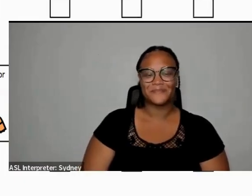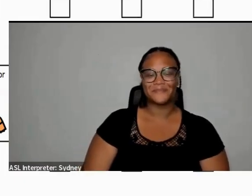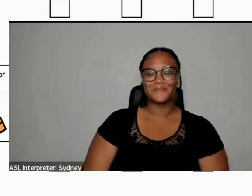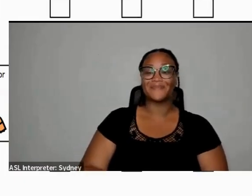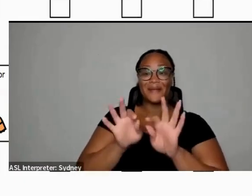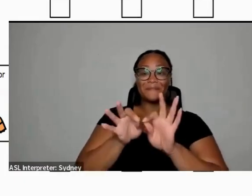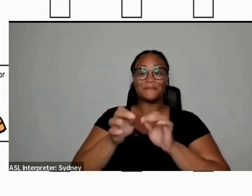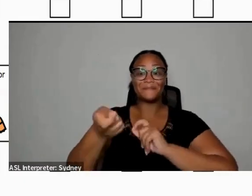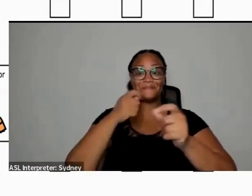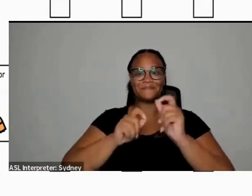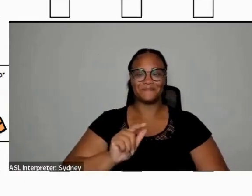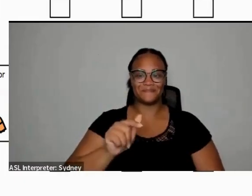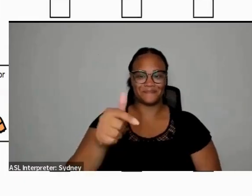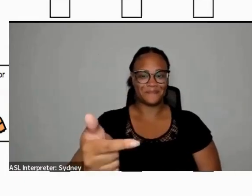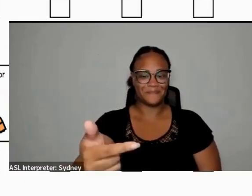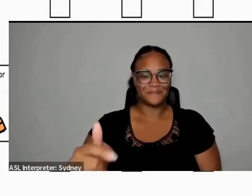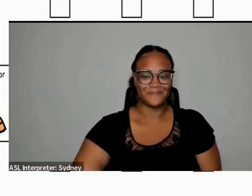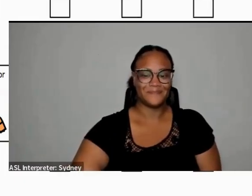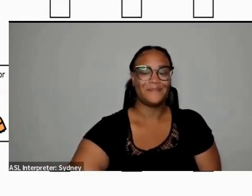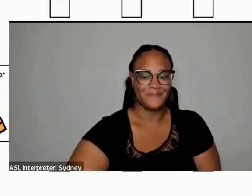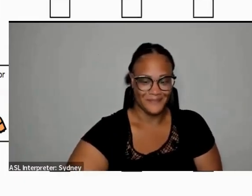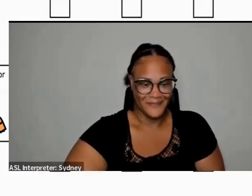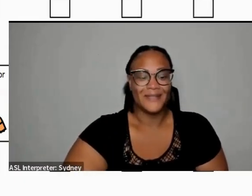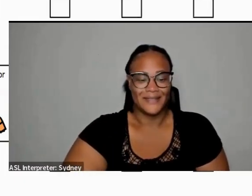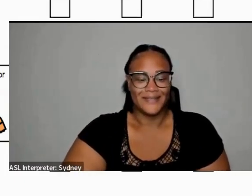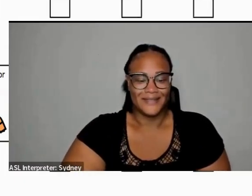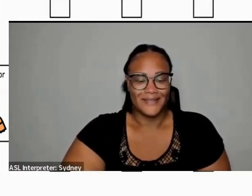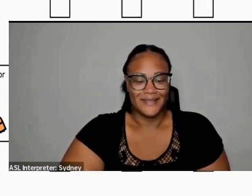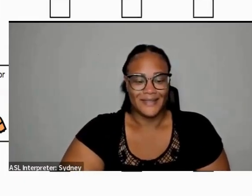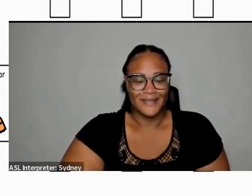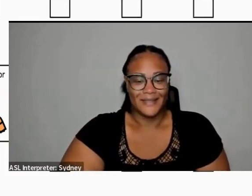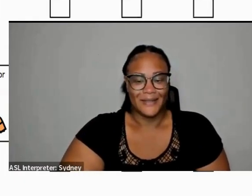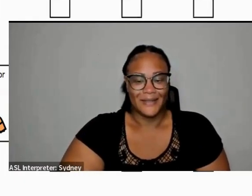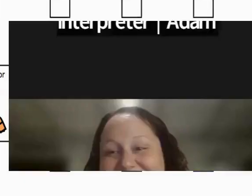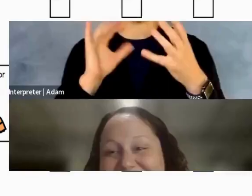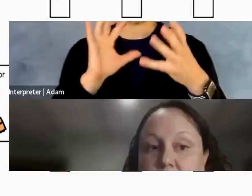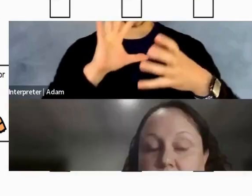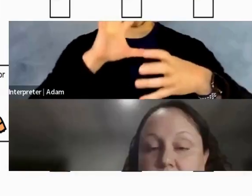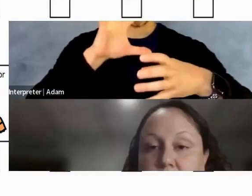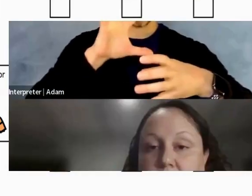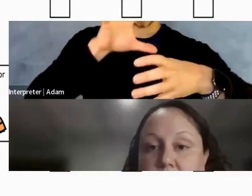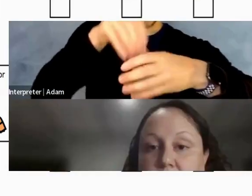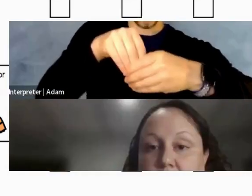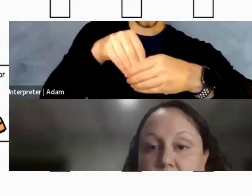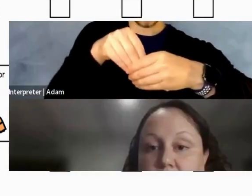Incorporating choices into chores. So I have an example here. This was,